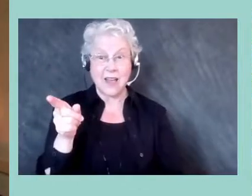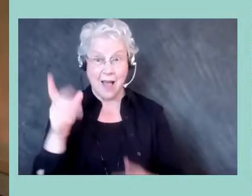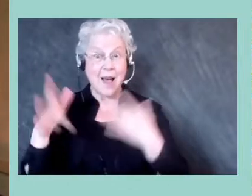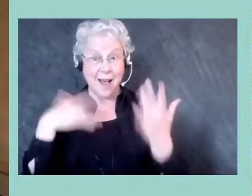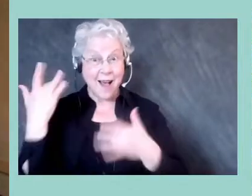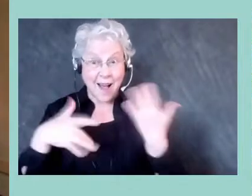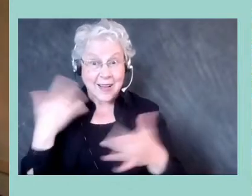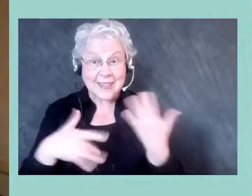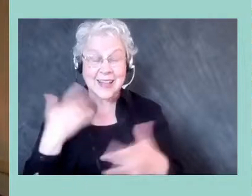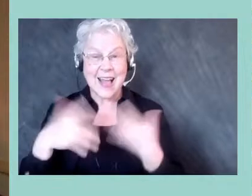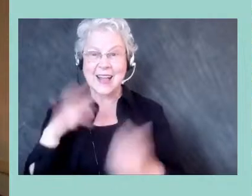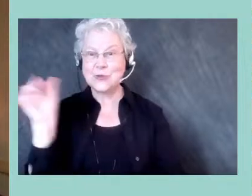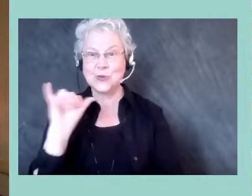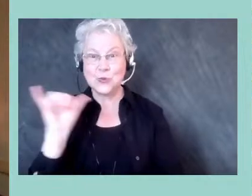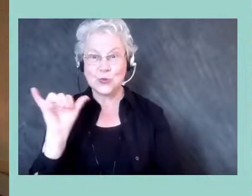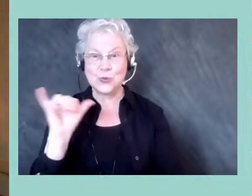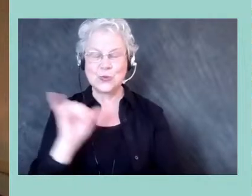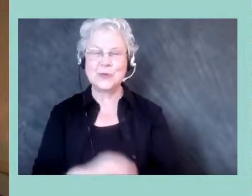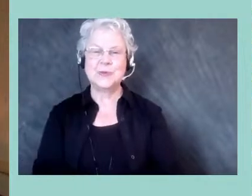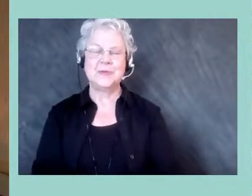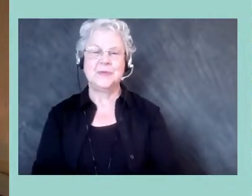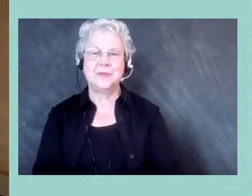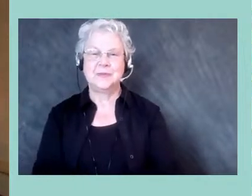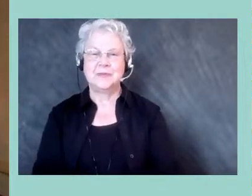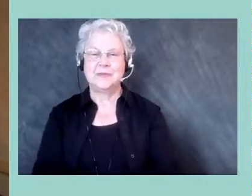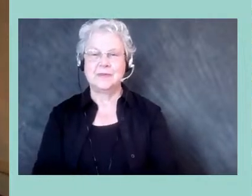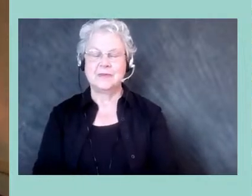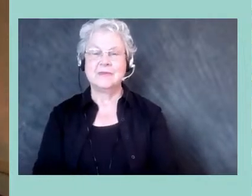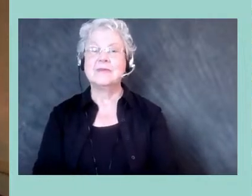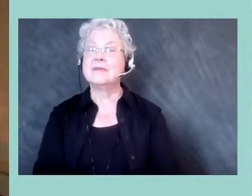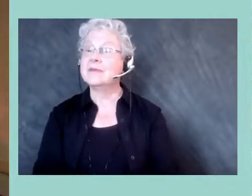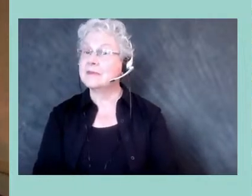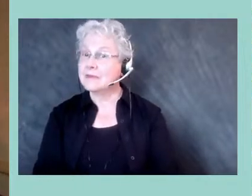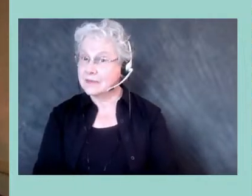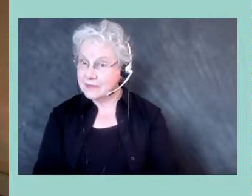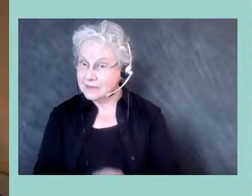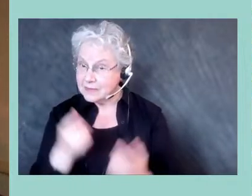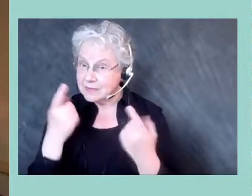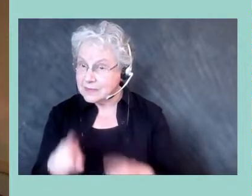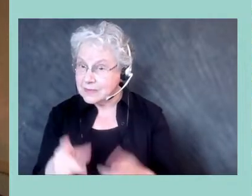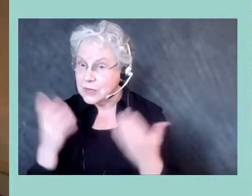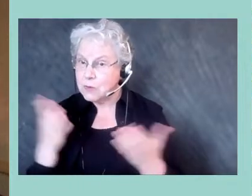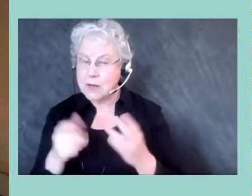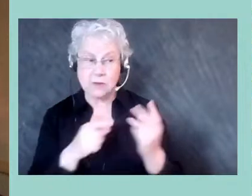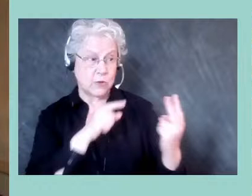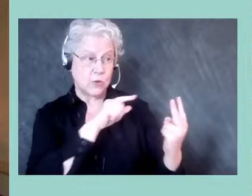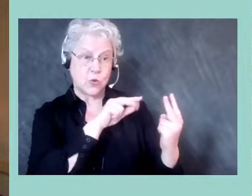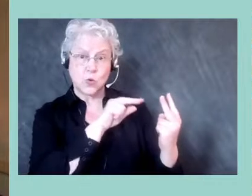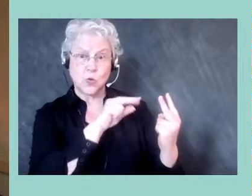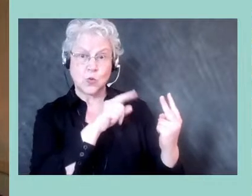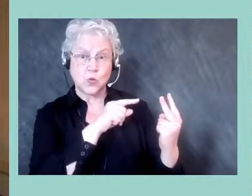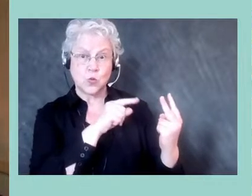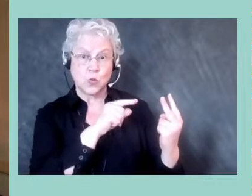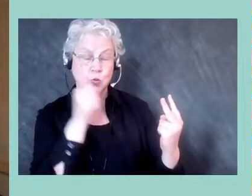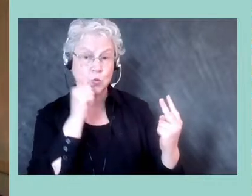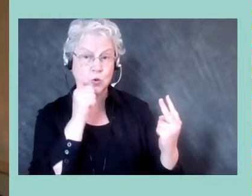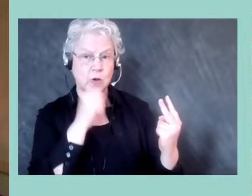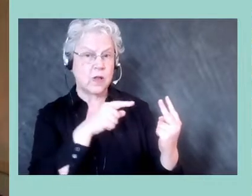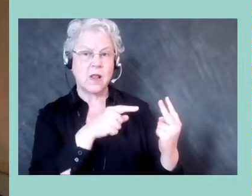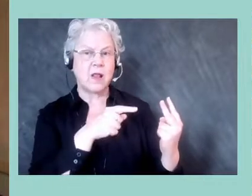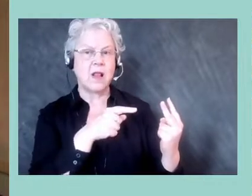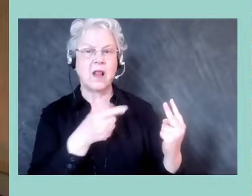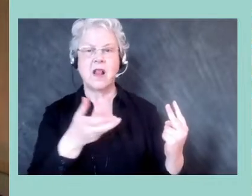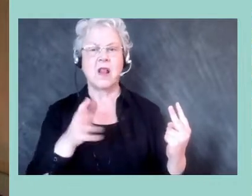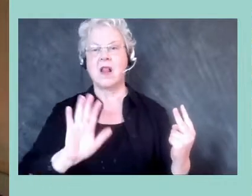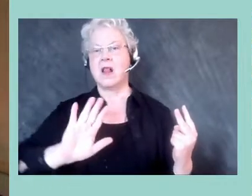fun. And she was excited too. But it turns out that my other friends